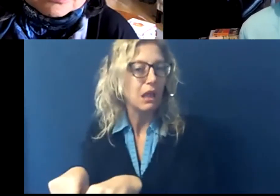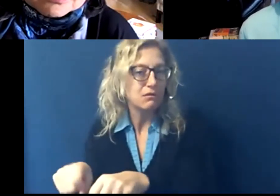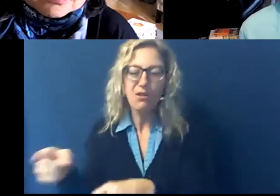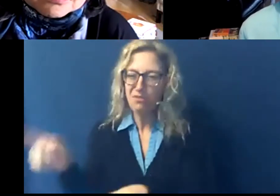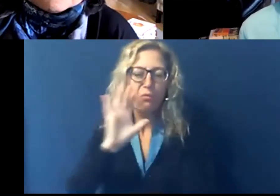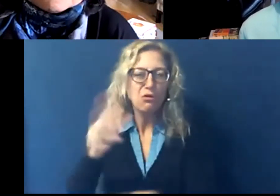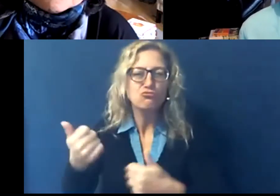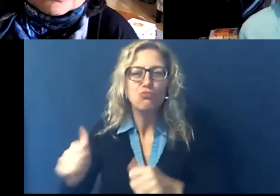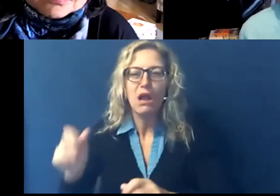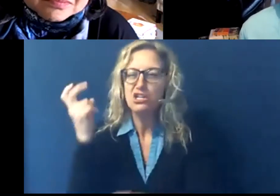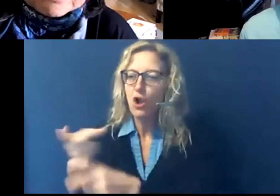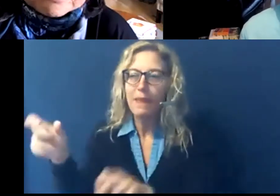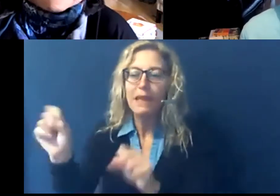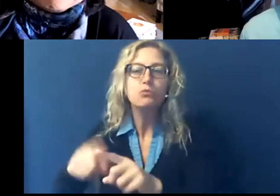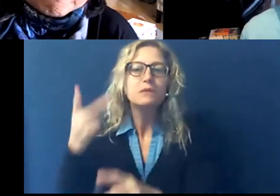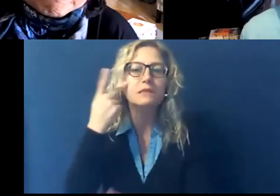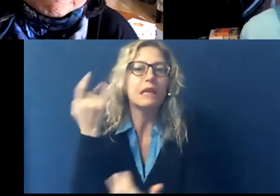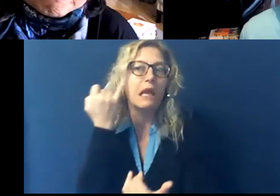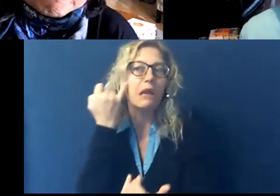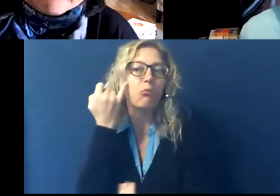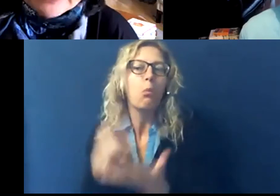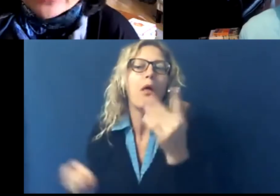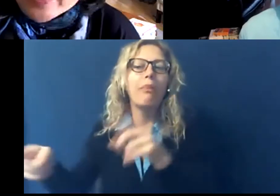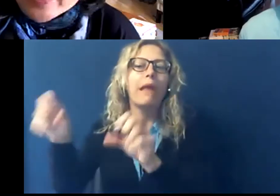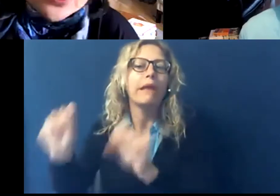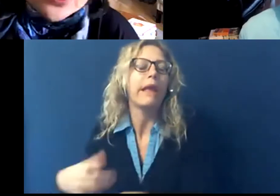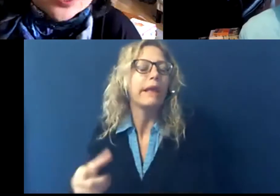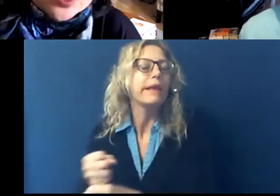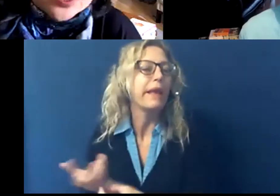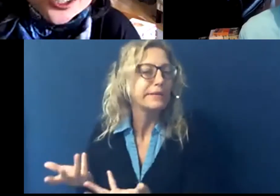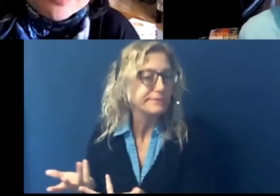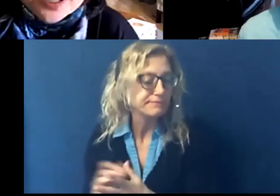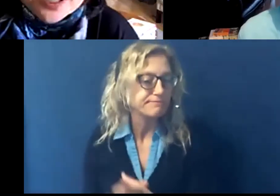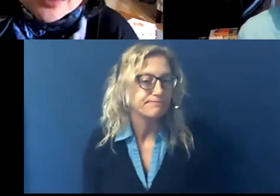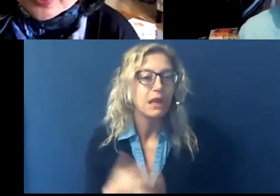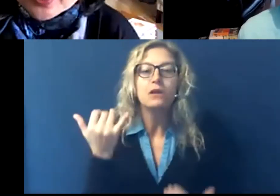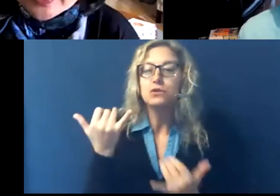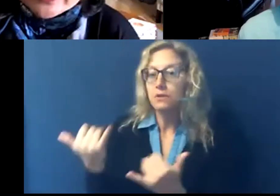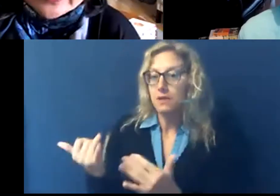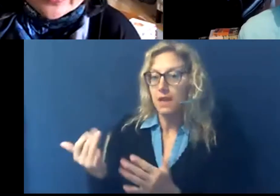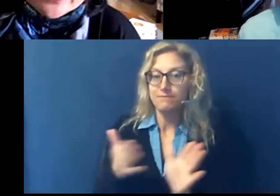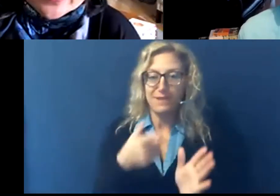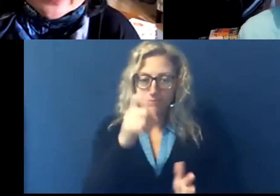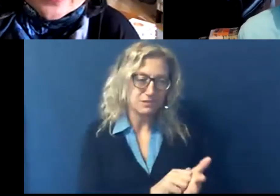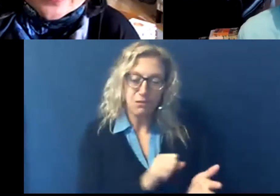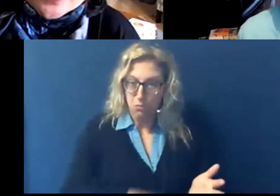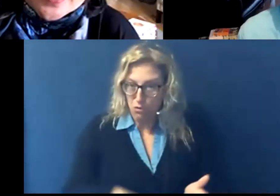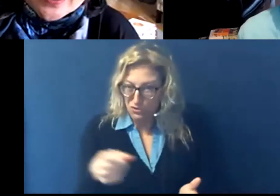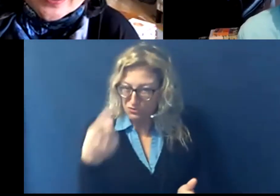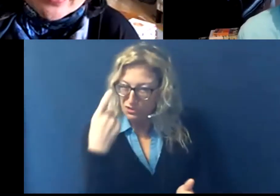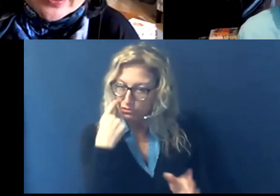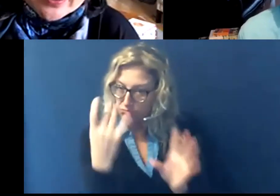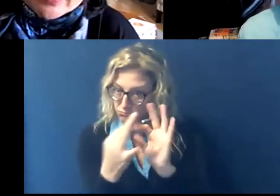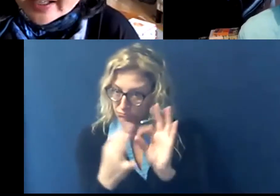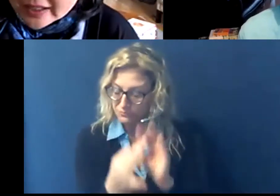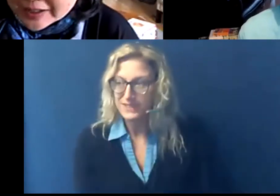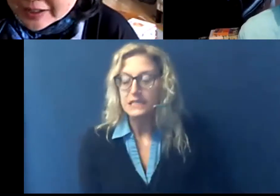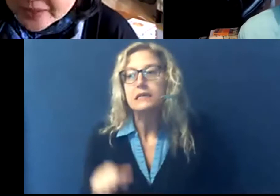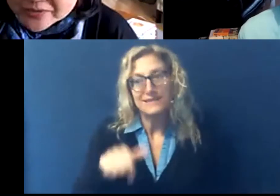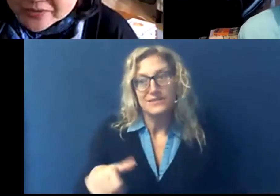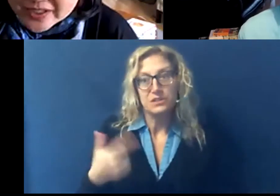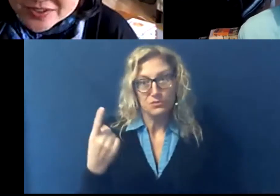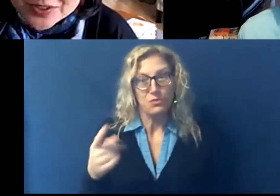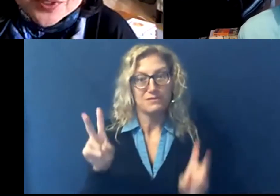as they can to see what they can get. So let's turn to abortion while you mention it. I think this is the area